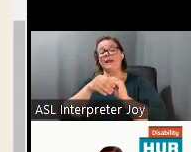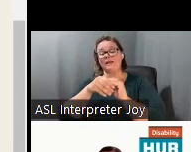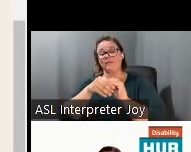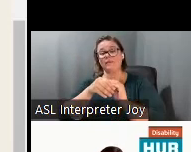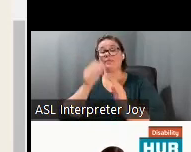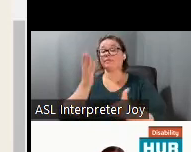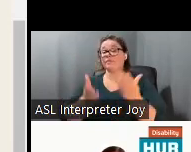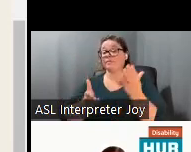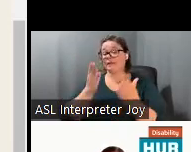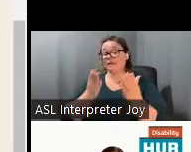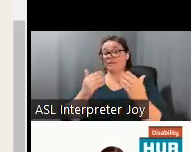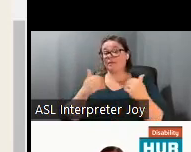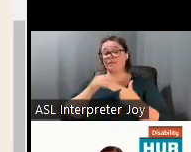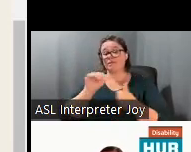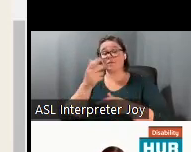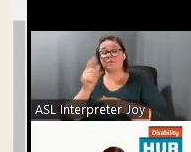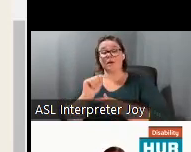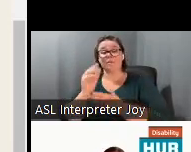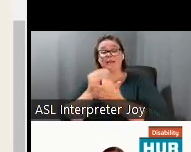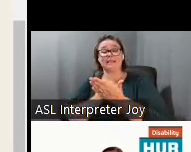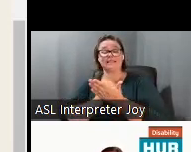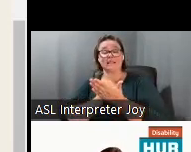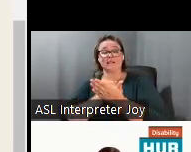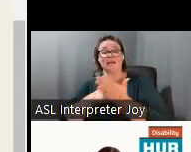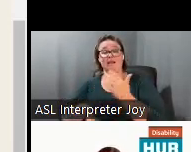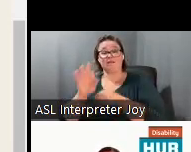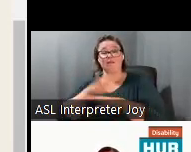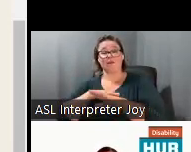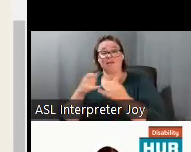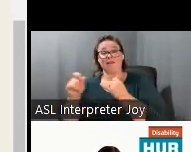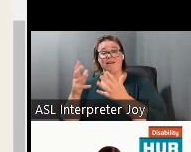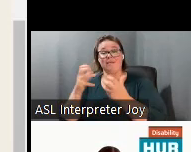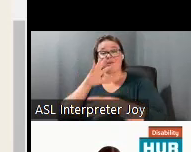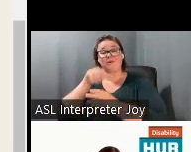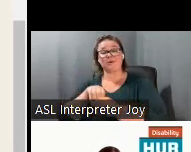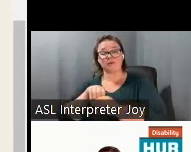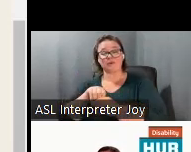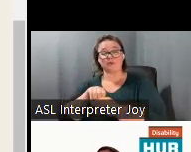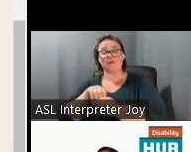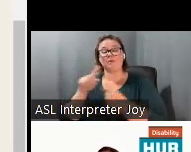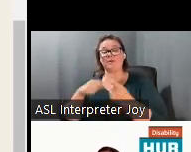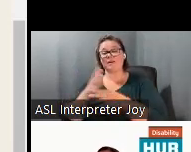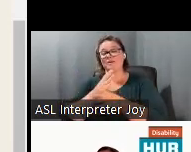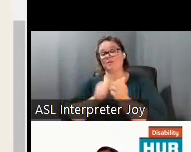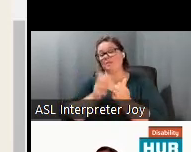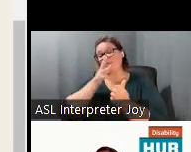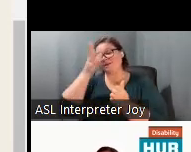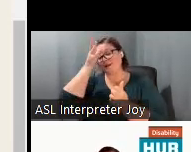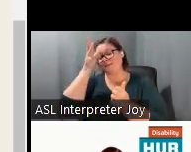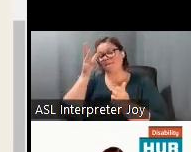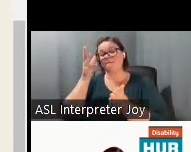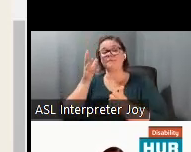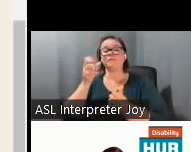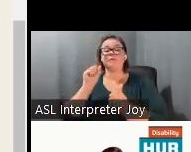Maybe there's an apartment listing that I found online and I want to include this when I share it with mom and dad. So I can